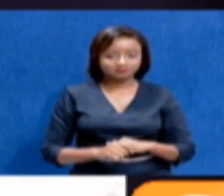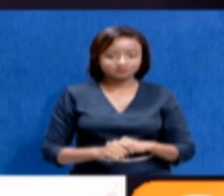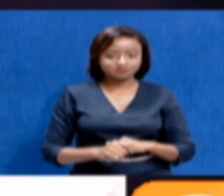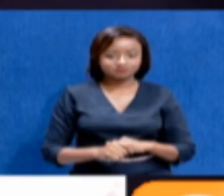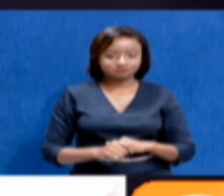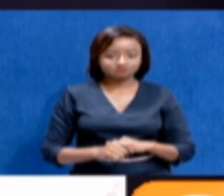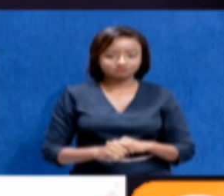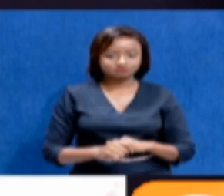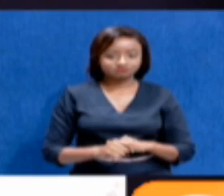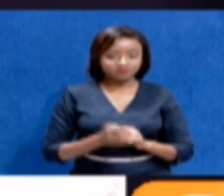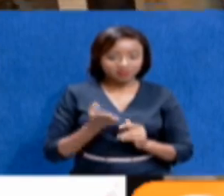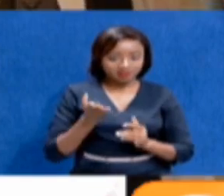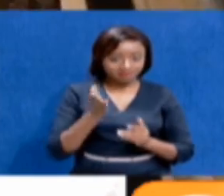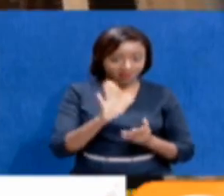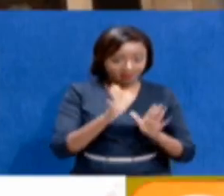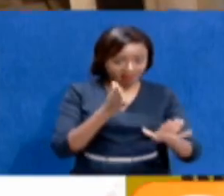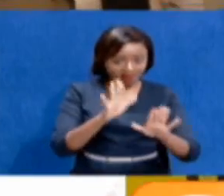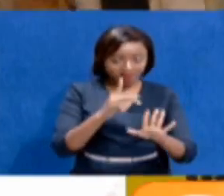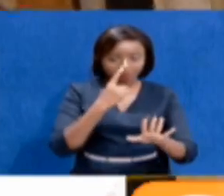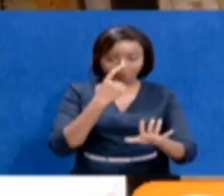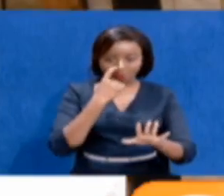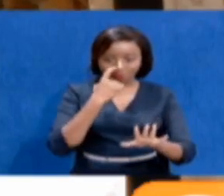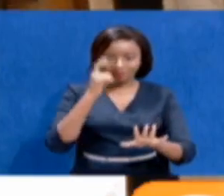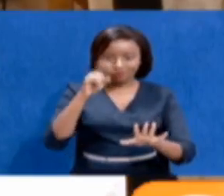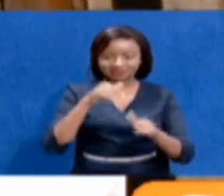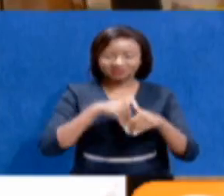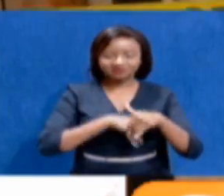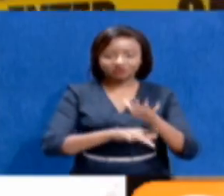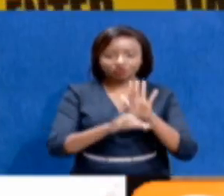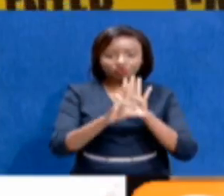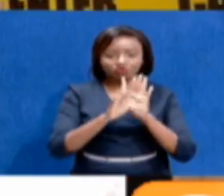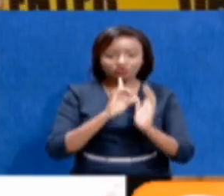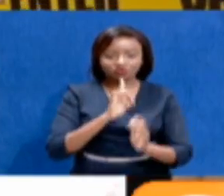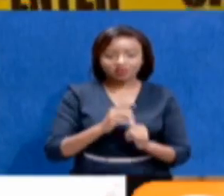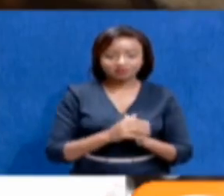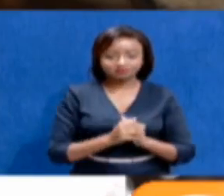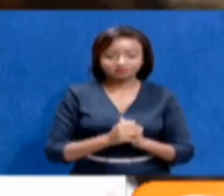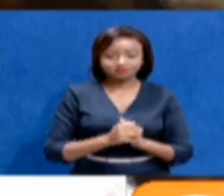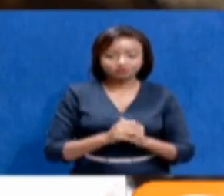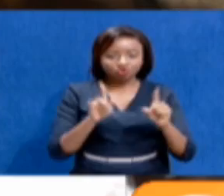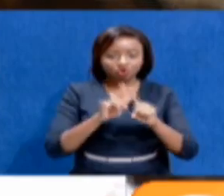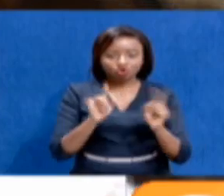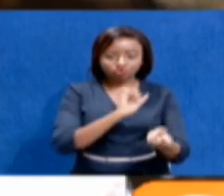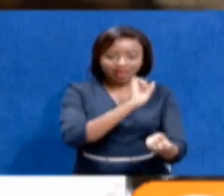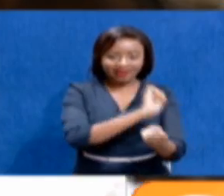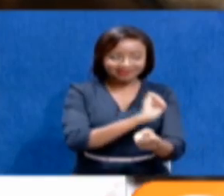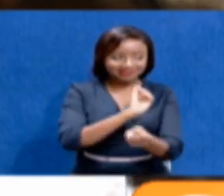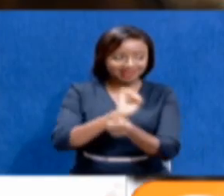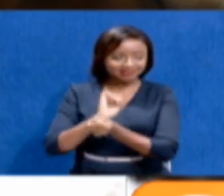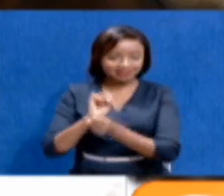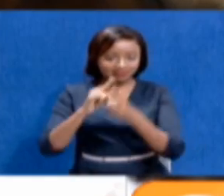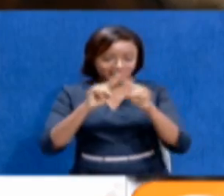curfew hours will be observed. The multi-agency team continue to conduct swoops, arresting a number of